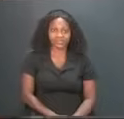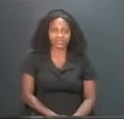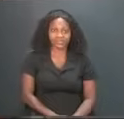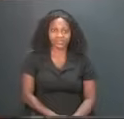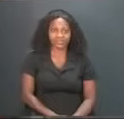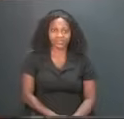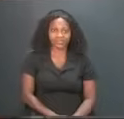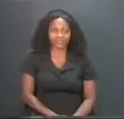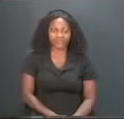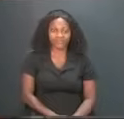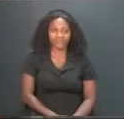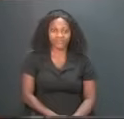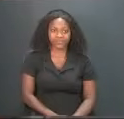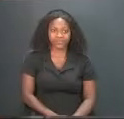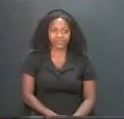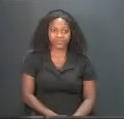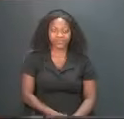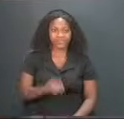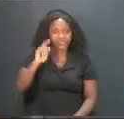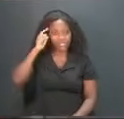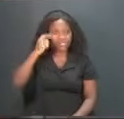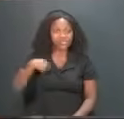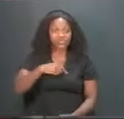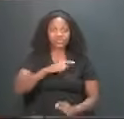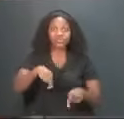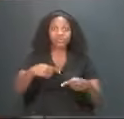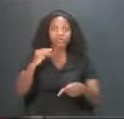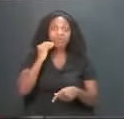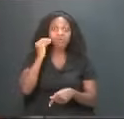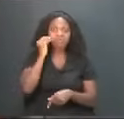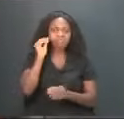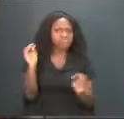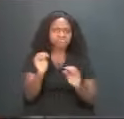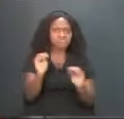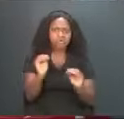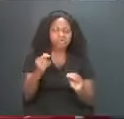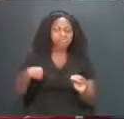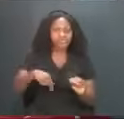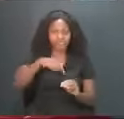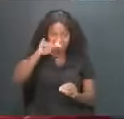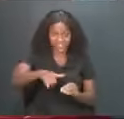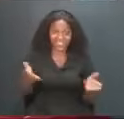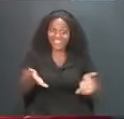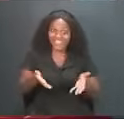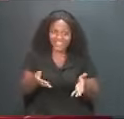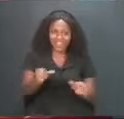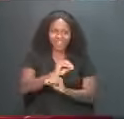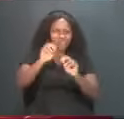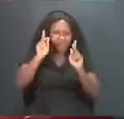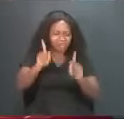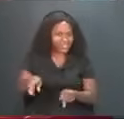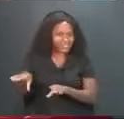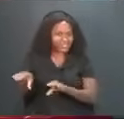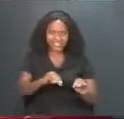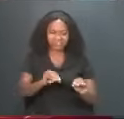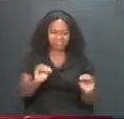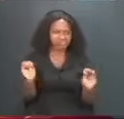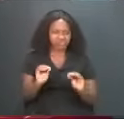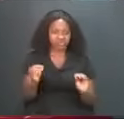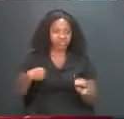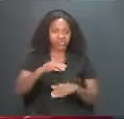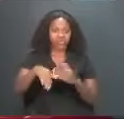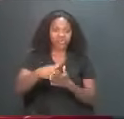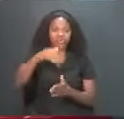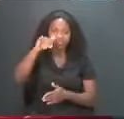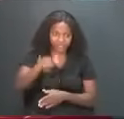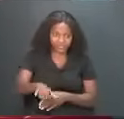And if you think we are going to go home, nobody is stepping out of this chamber. Nobody is moving out. So,